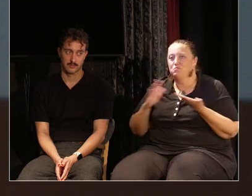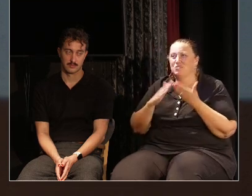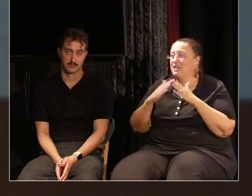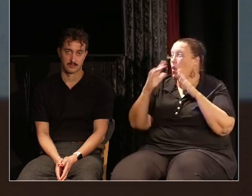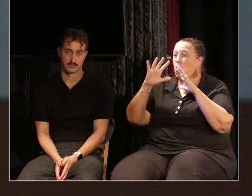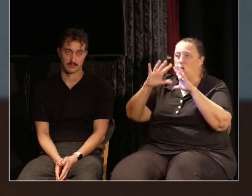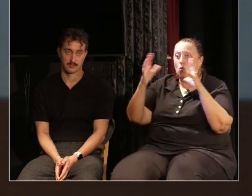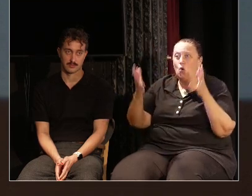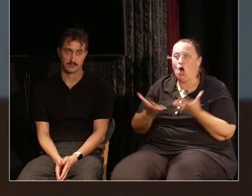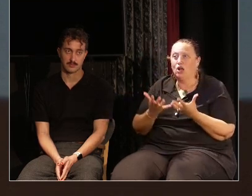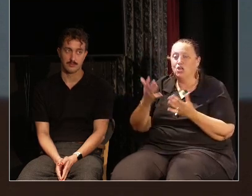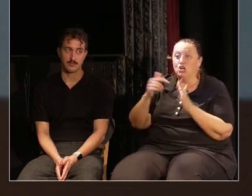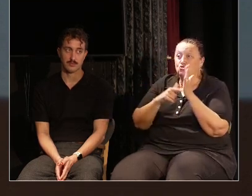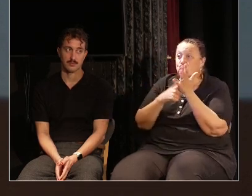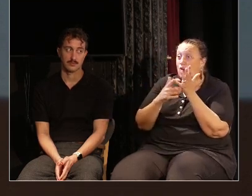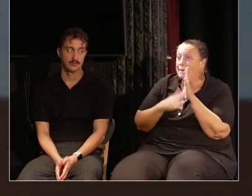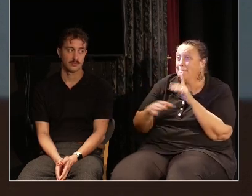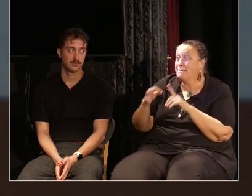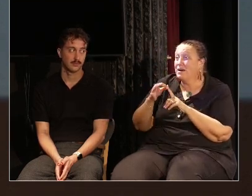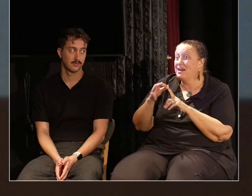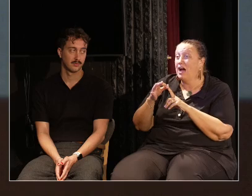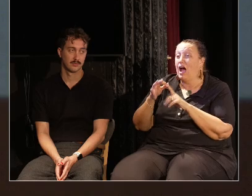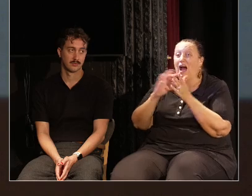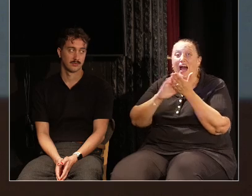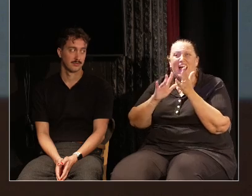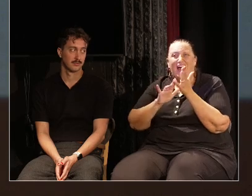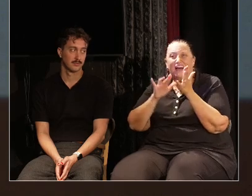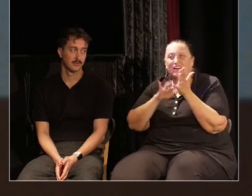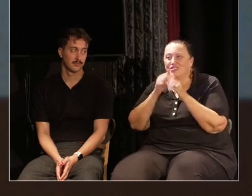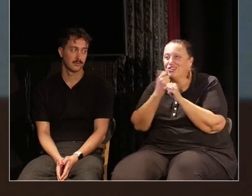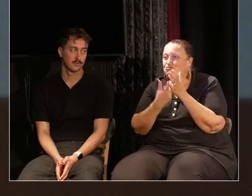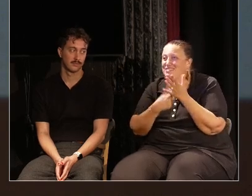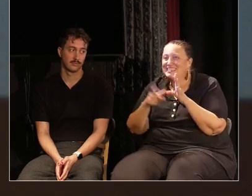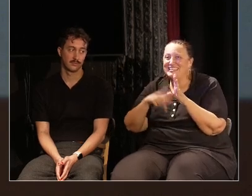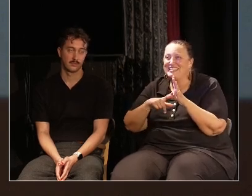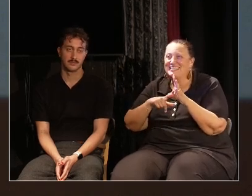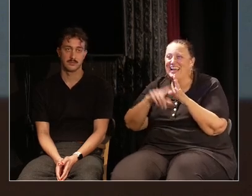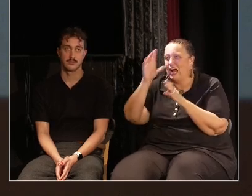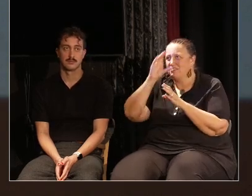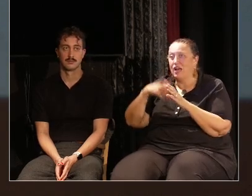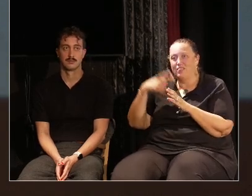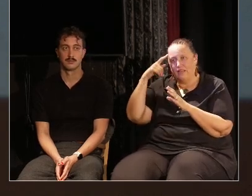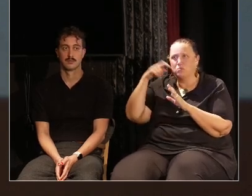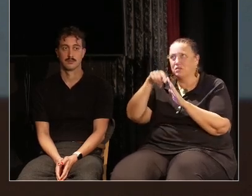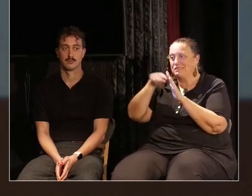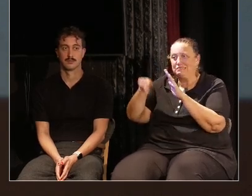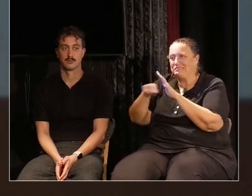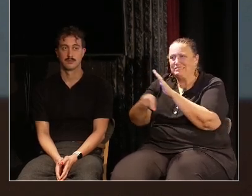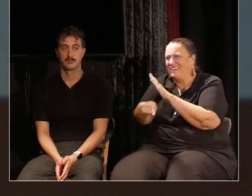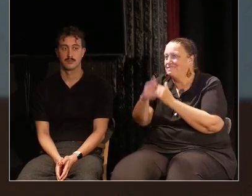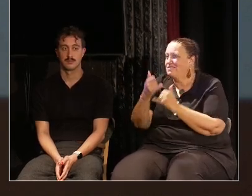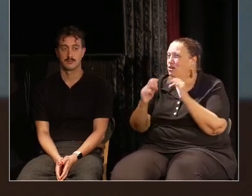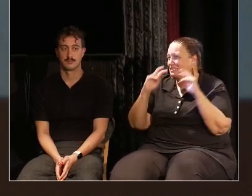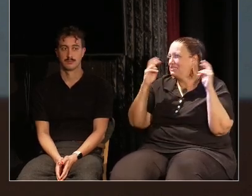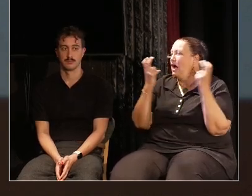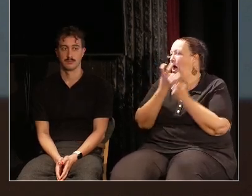happening around the world with the rise of Trump and what's happening in countries like Hungary, I'm very worried that we're about to go down a very dark place in the